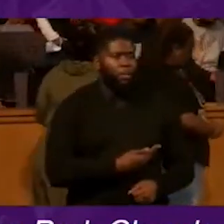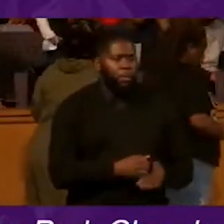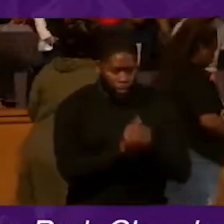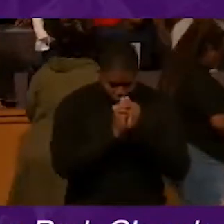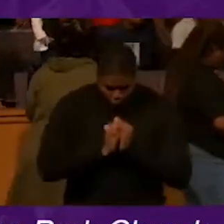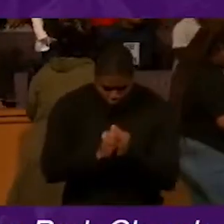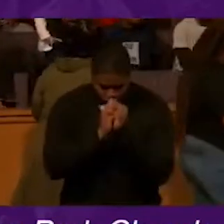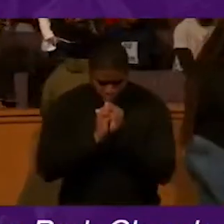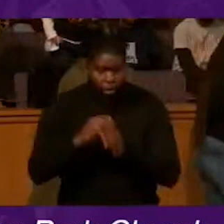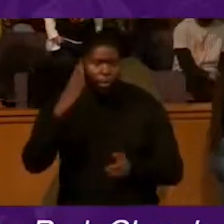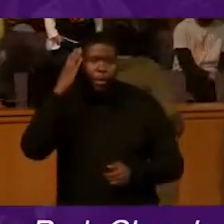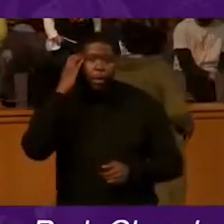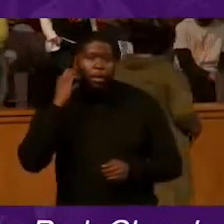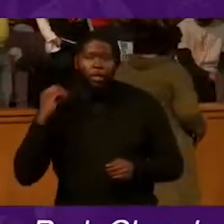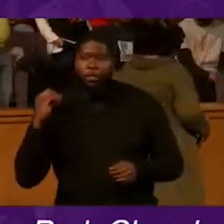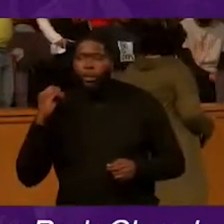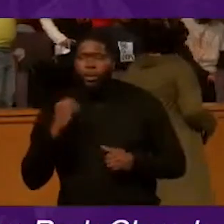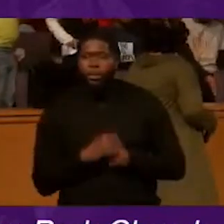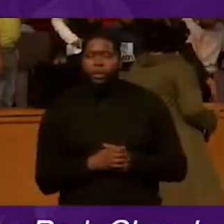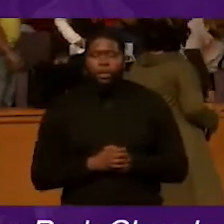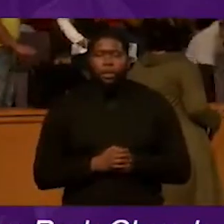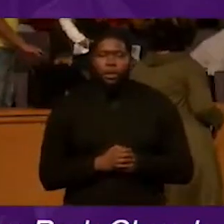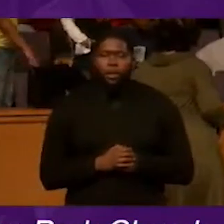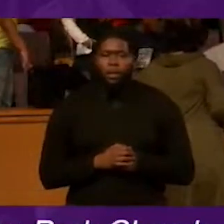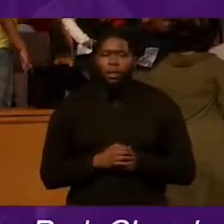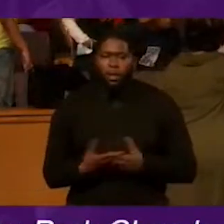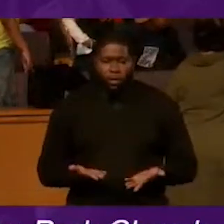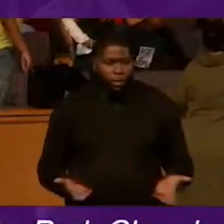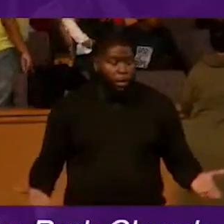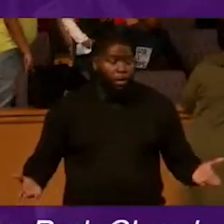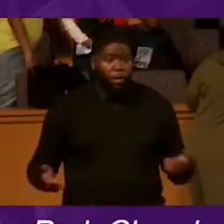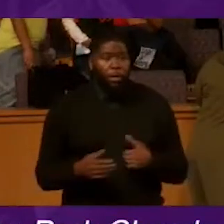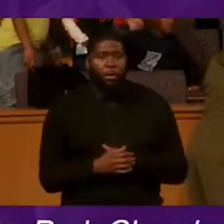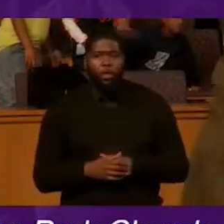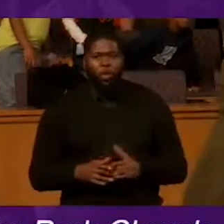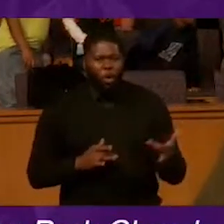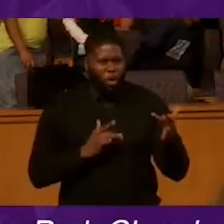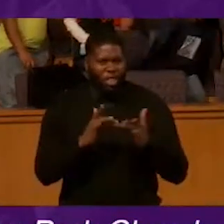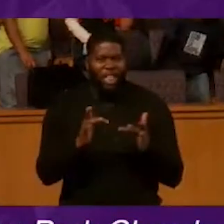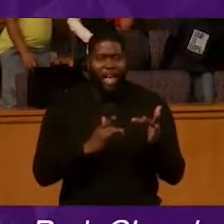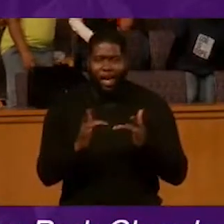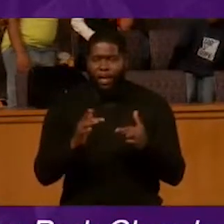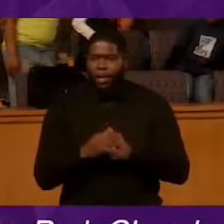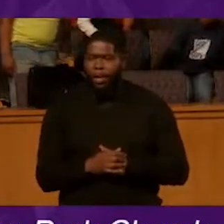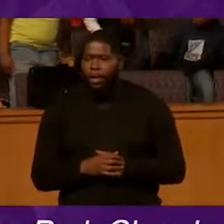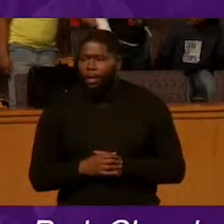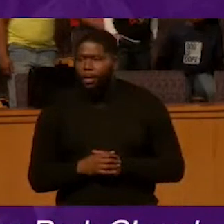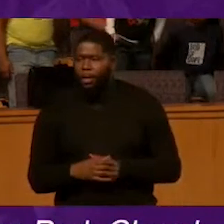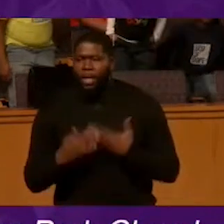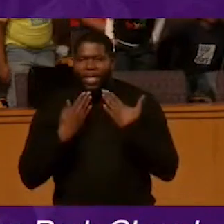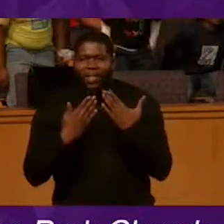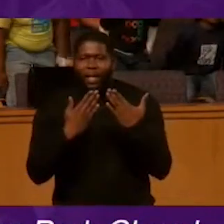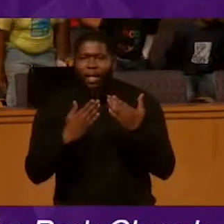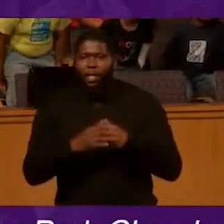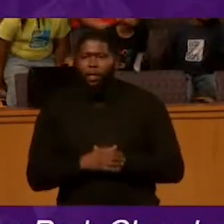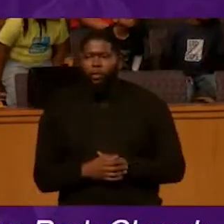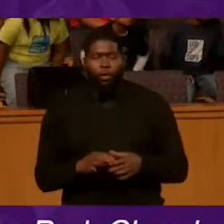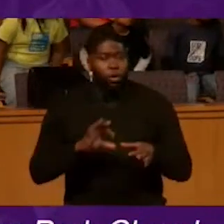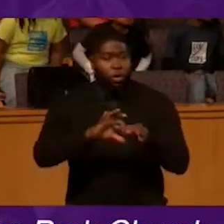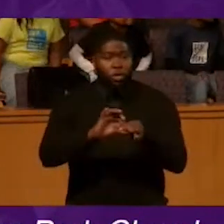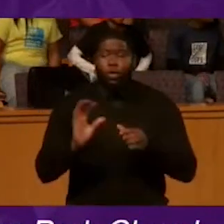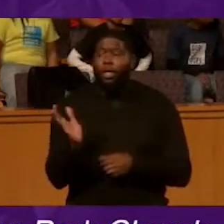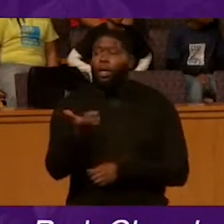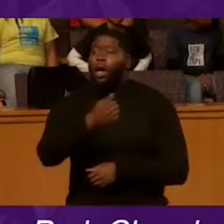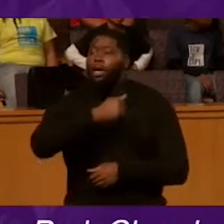worship experience today. For those of you who are in the building or for those of you who are online, thank you so much for joining